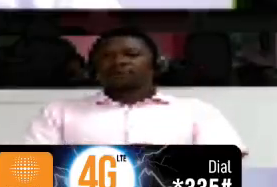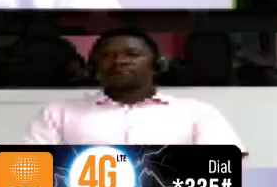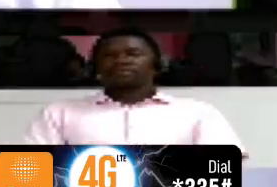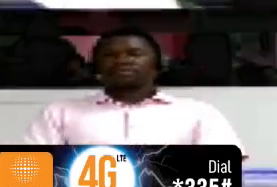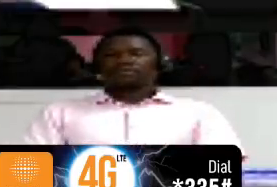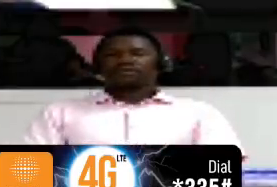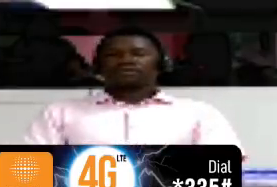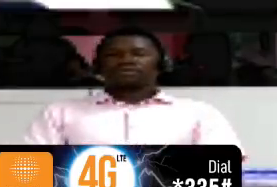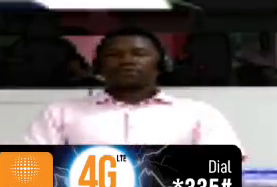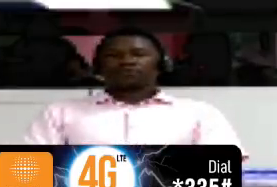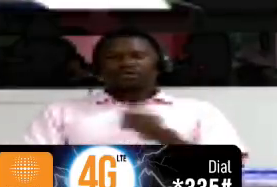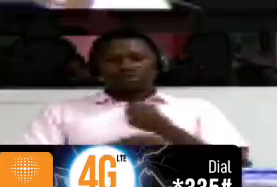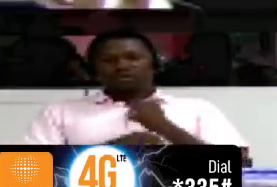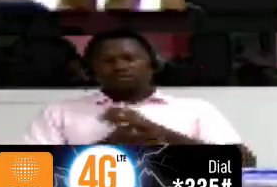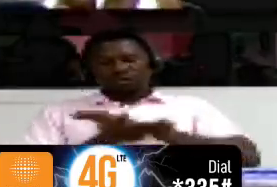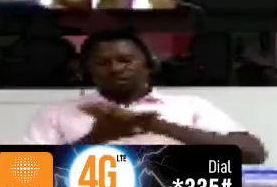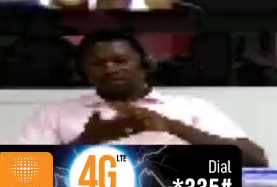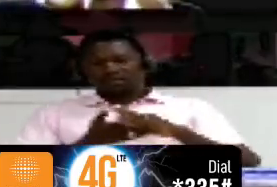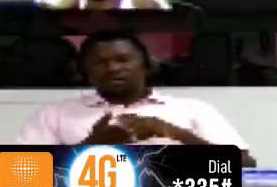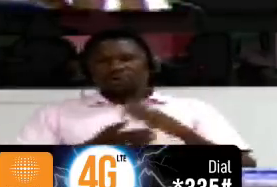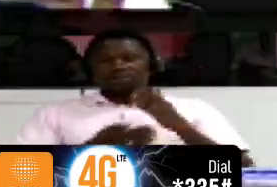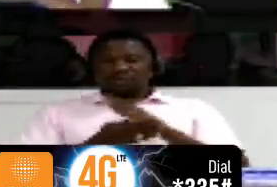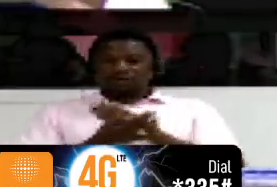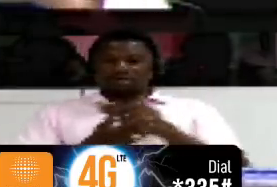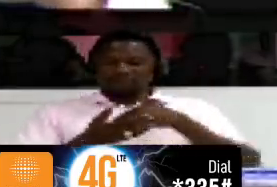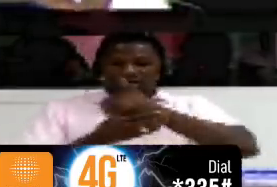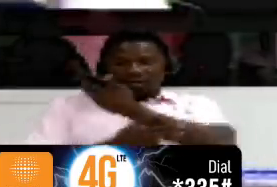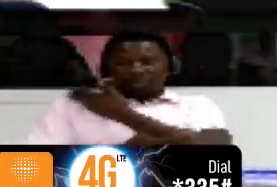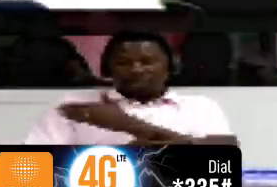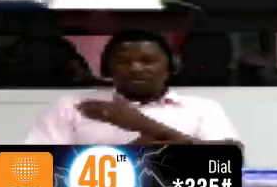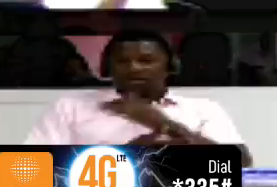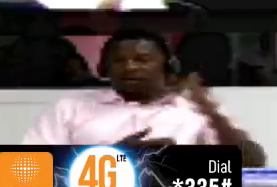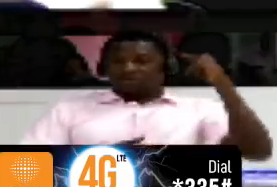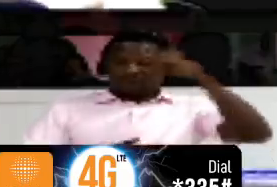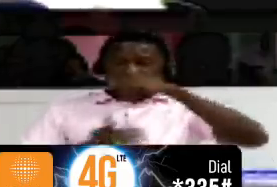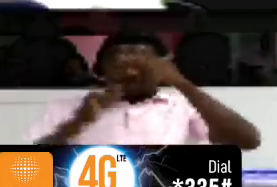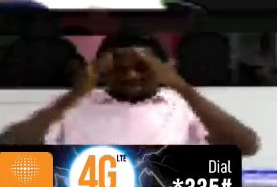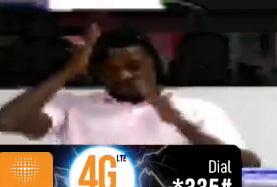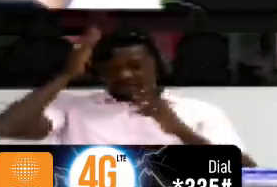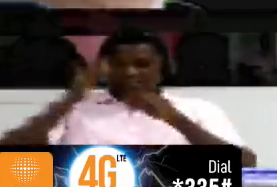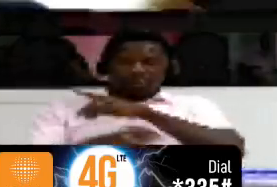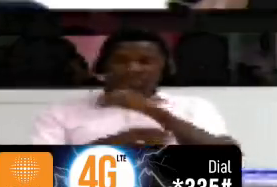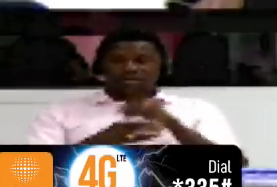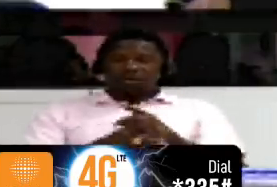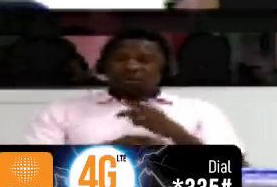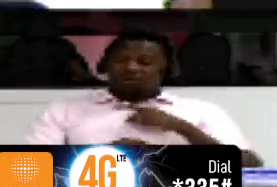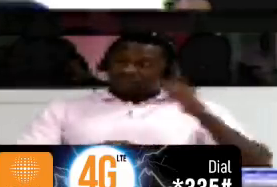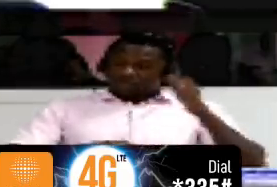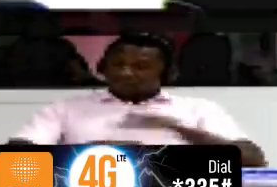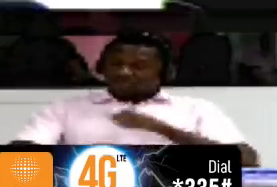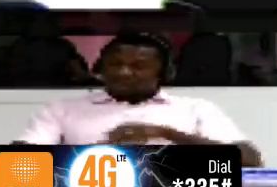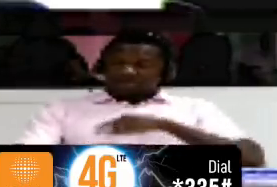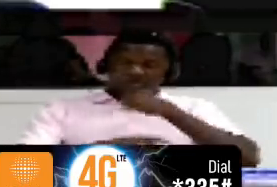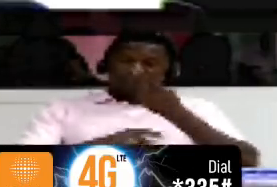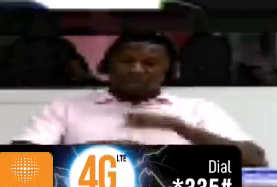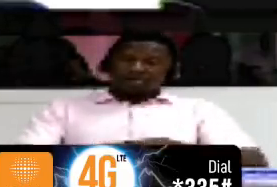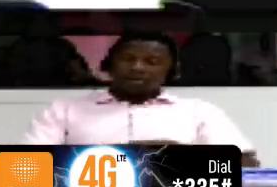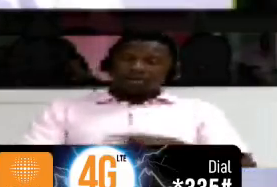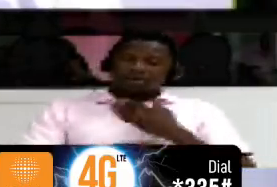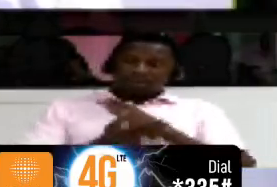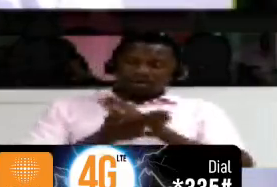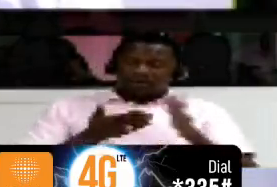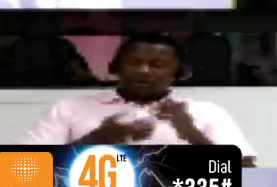Just to clarify something, prior to leaving Yundum Barracks, were you tortured at any point, apart from what happened when you were